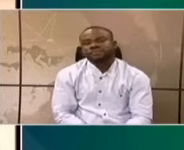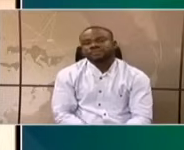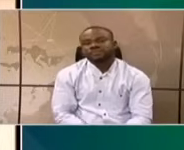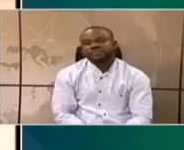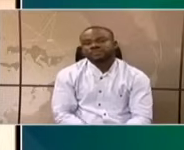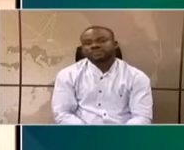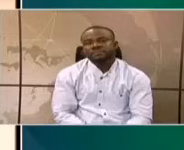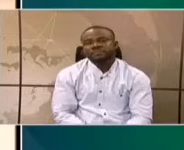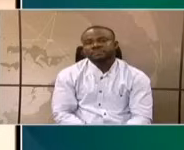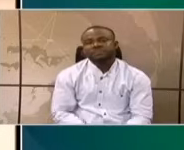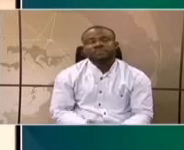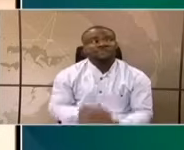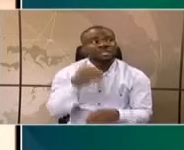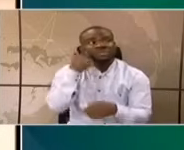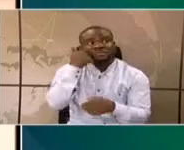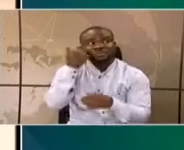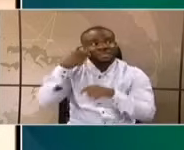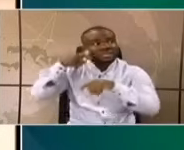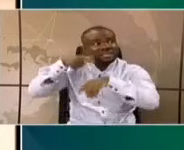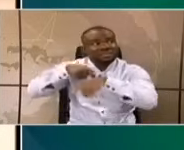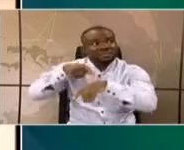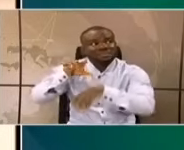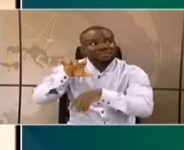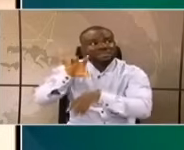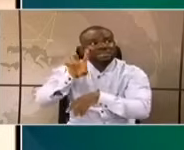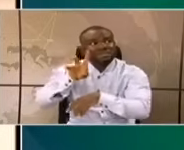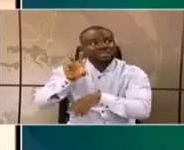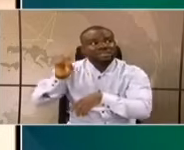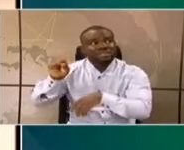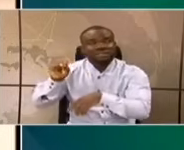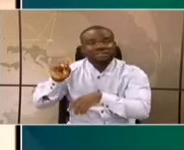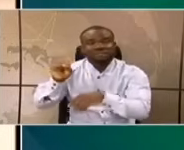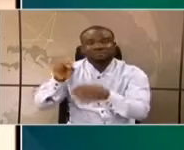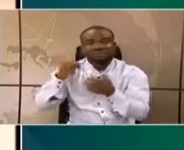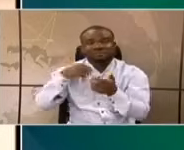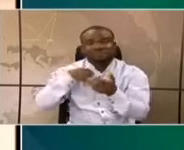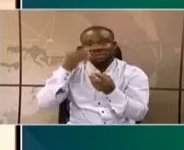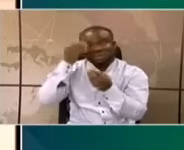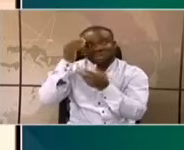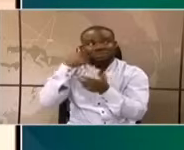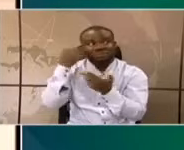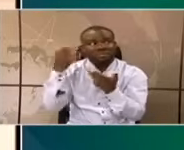And see, I come 1 minute. And then I'm on time, me diso.